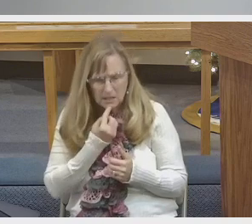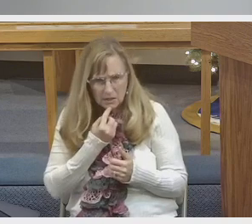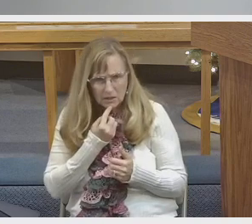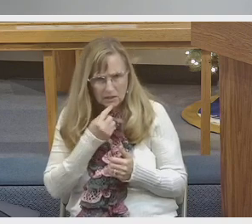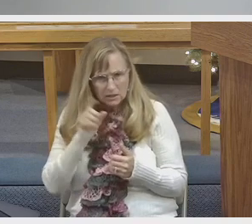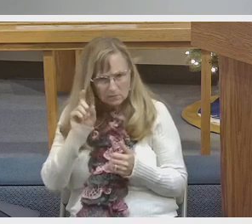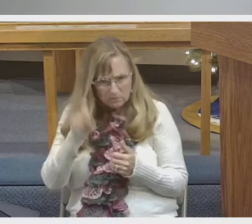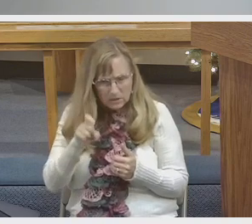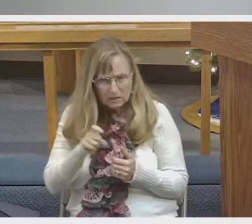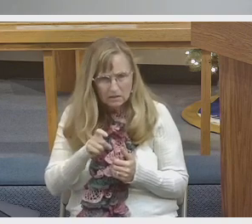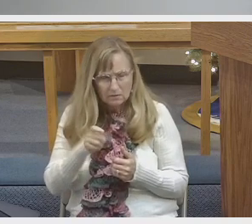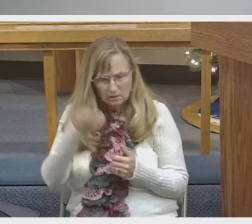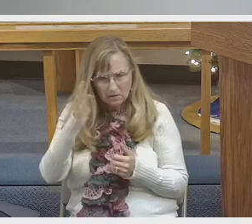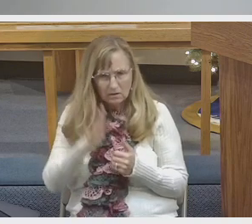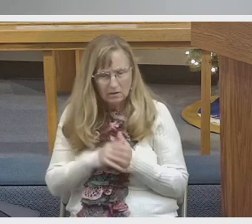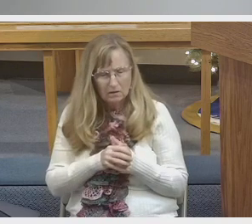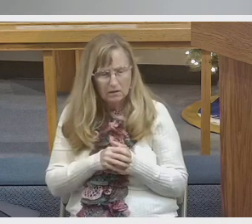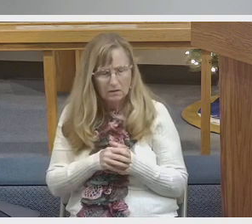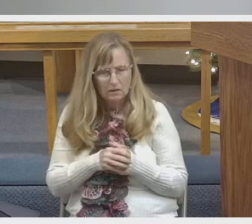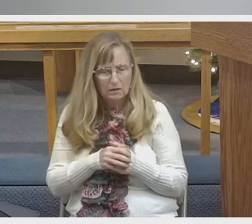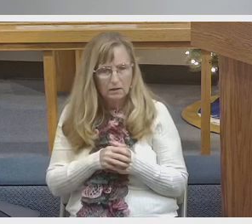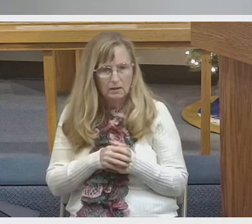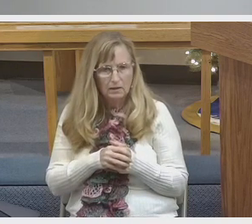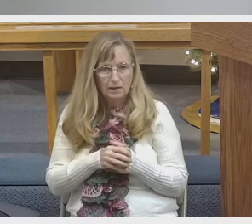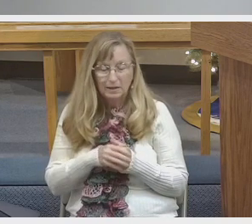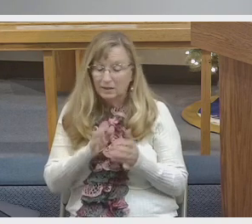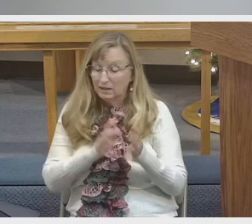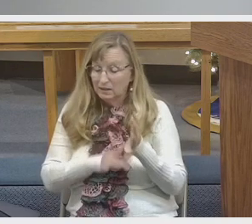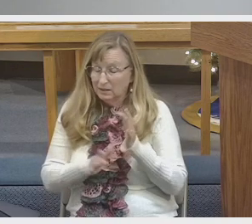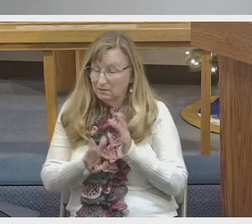God, then Jesus isn't